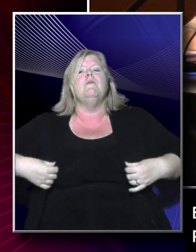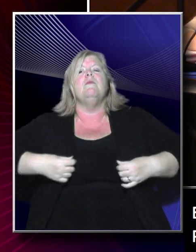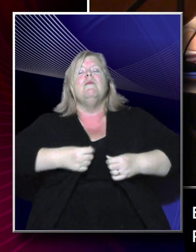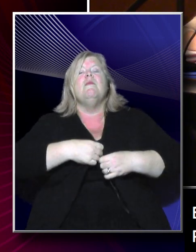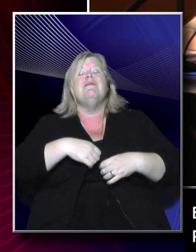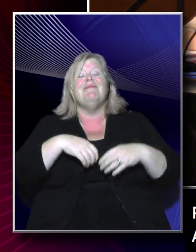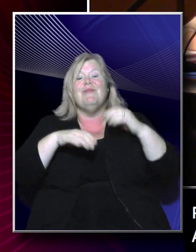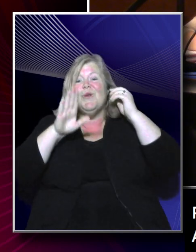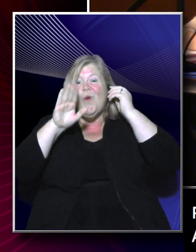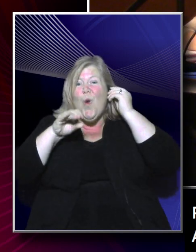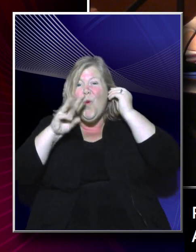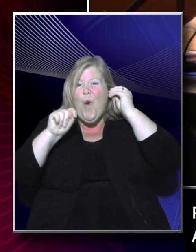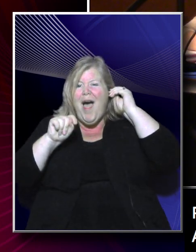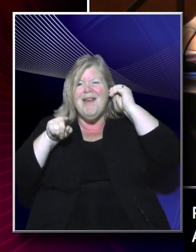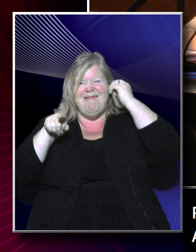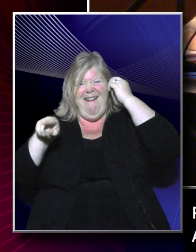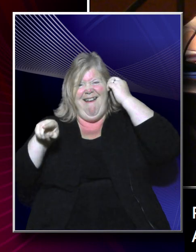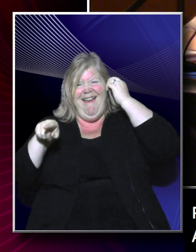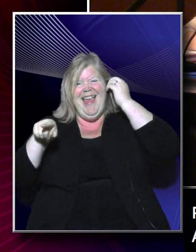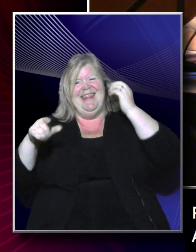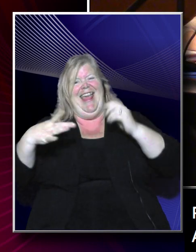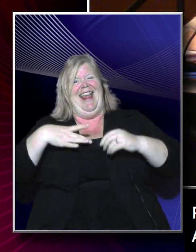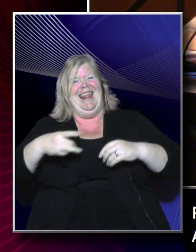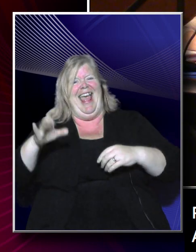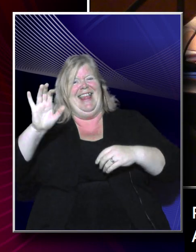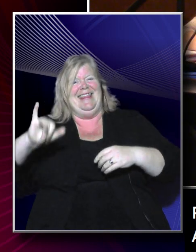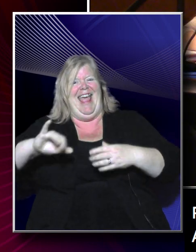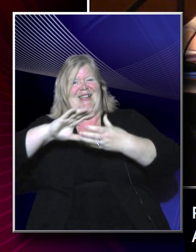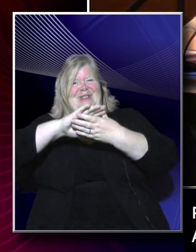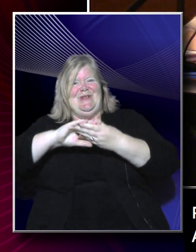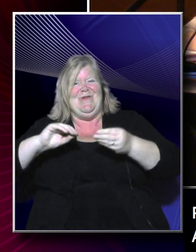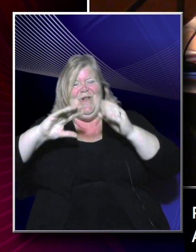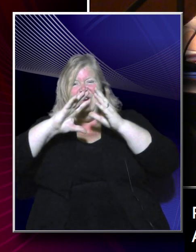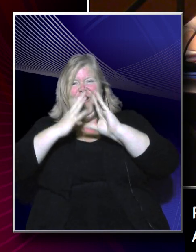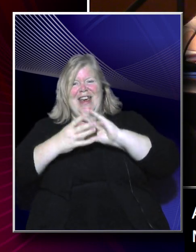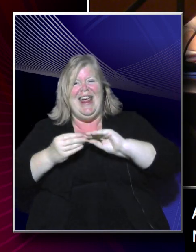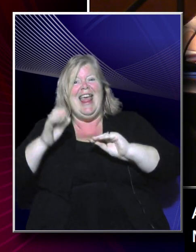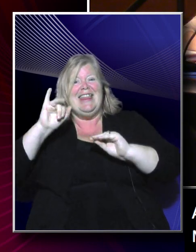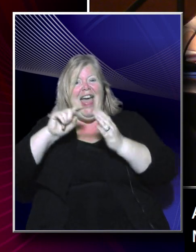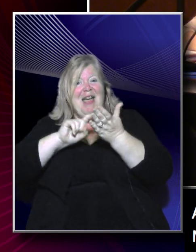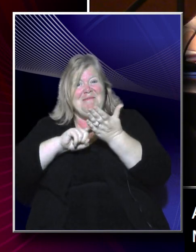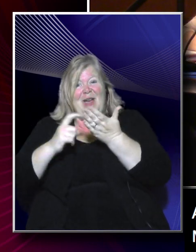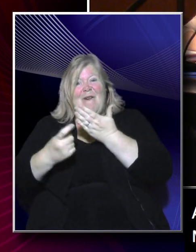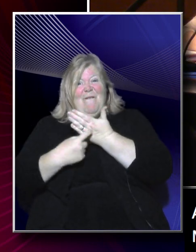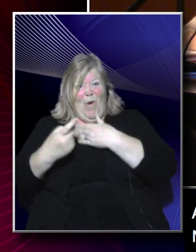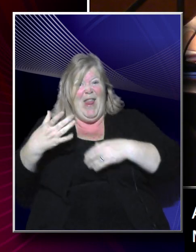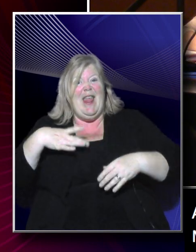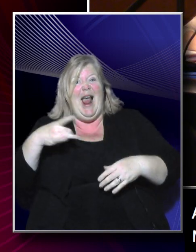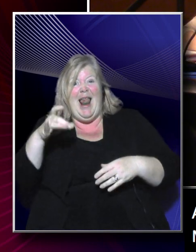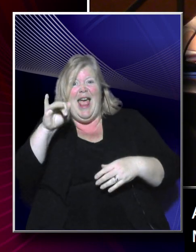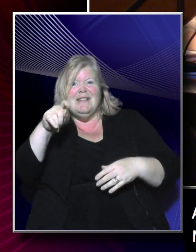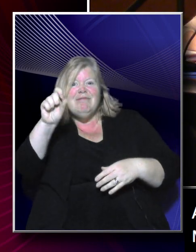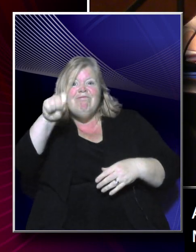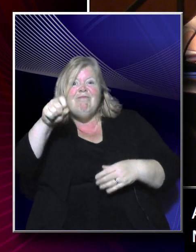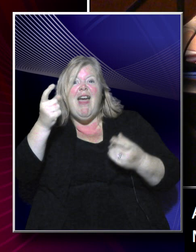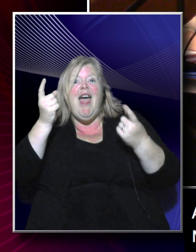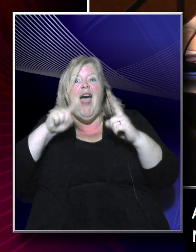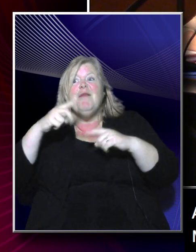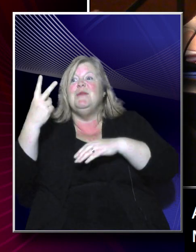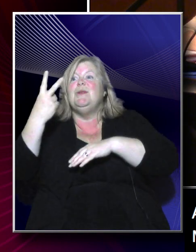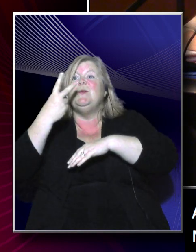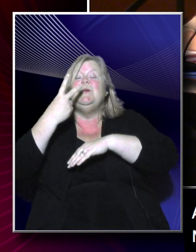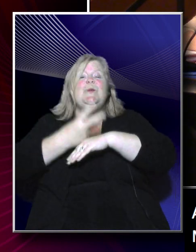know it, they liked that metaphor so much that 2 days later, in